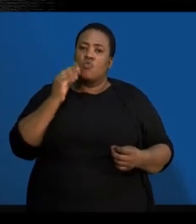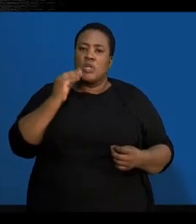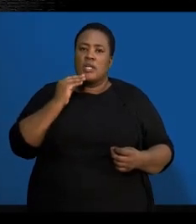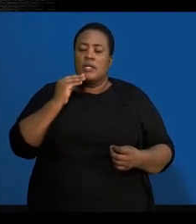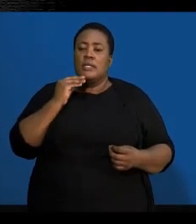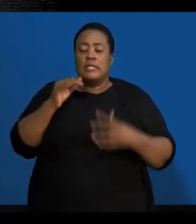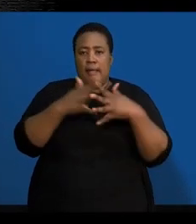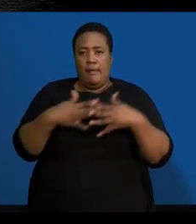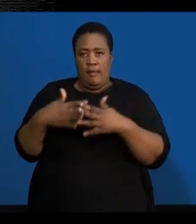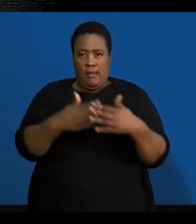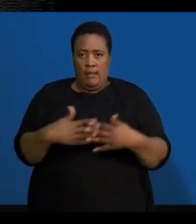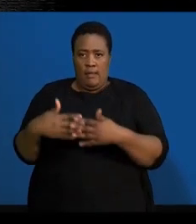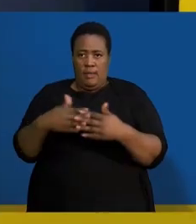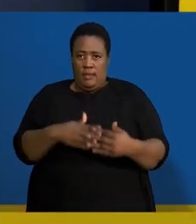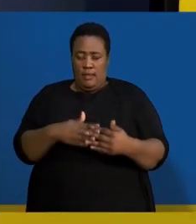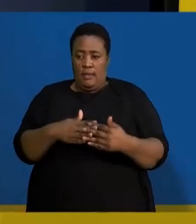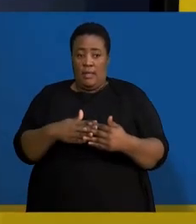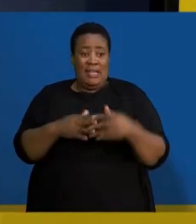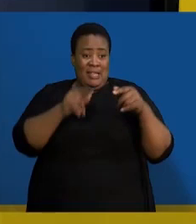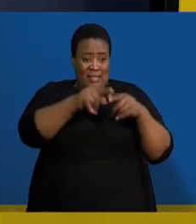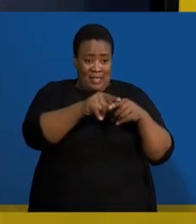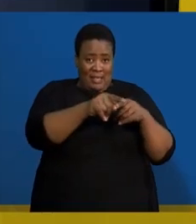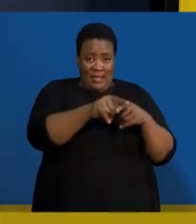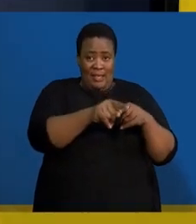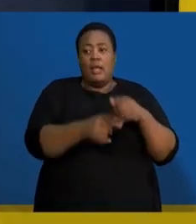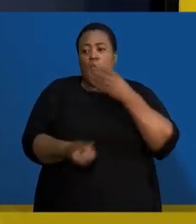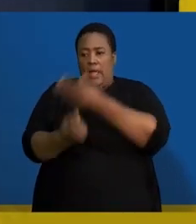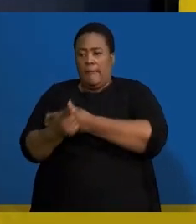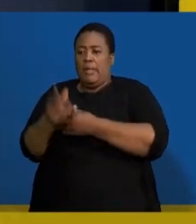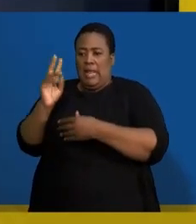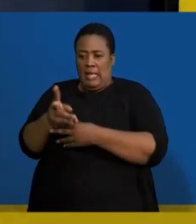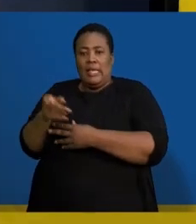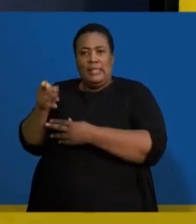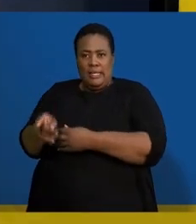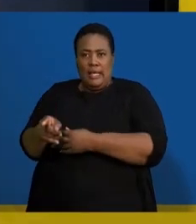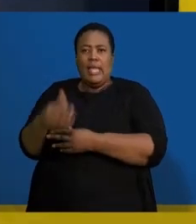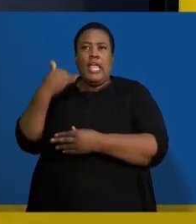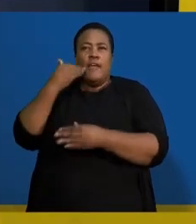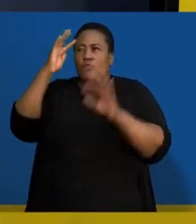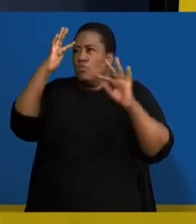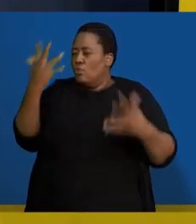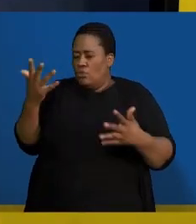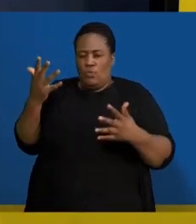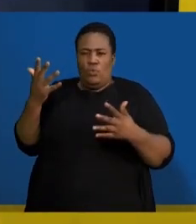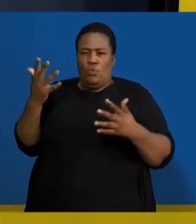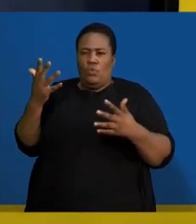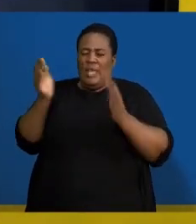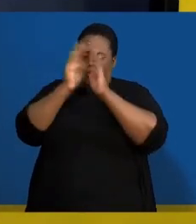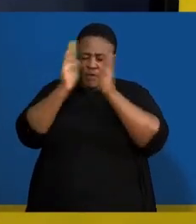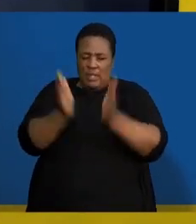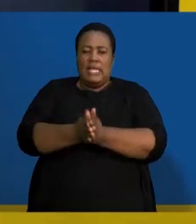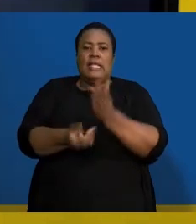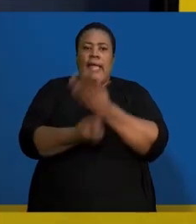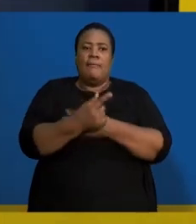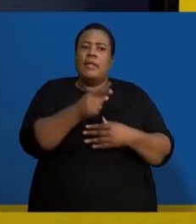Vietnam would be repeated in Angola. Even if you don't know all the details of what happened in Vietnam, but it's important for you to